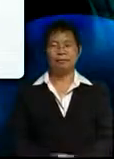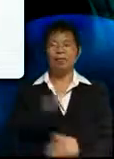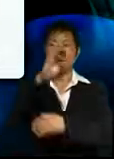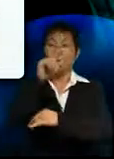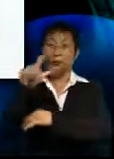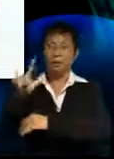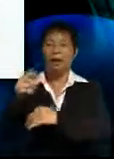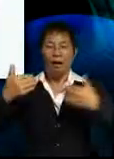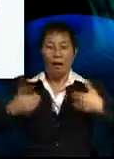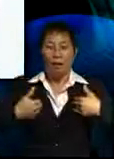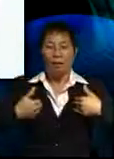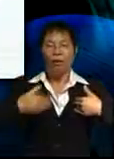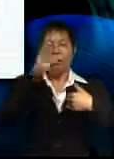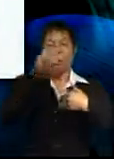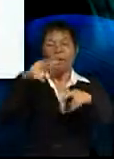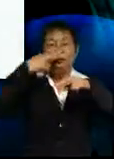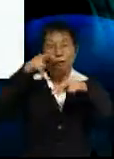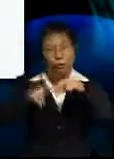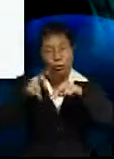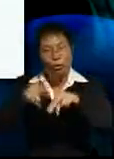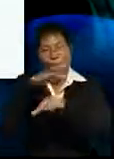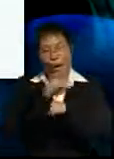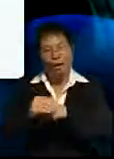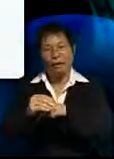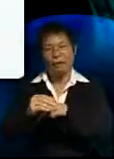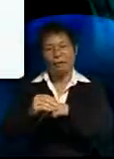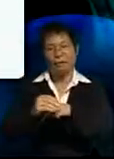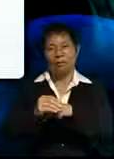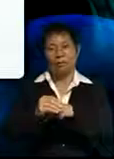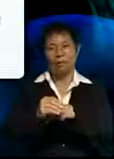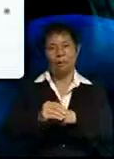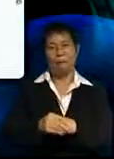Bile contains bile salts that emulsify fats.